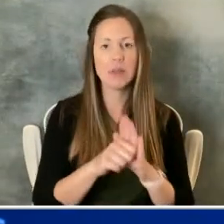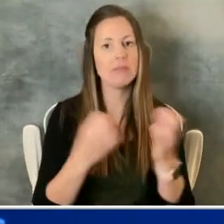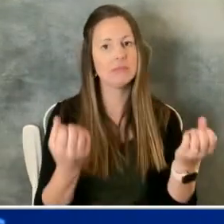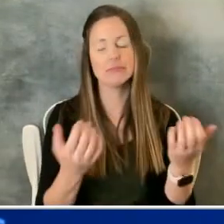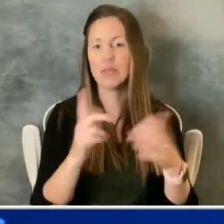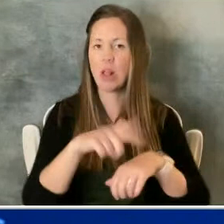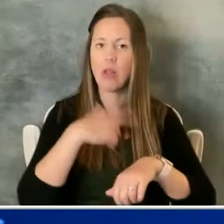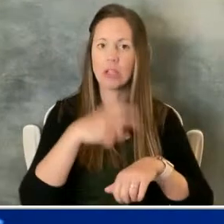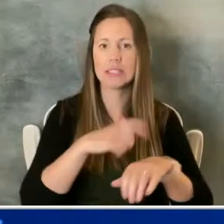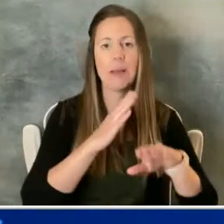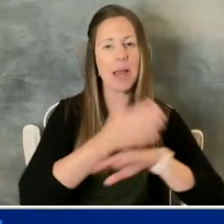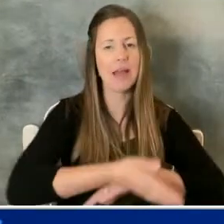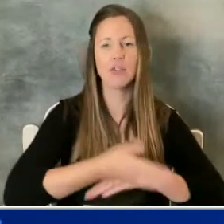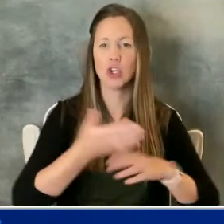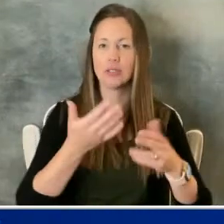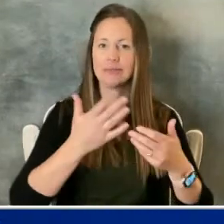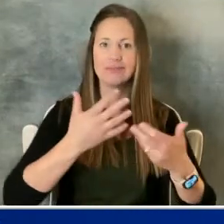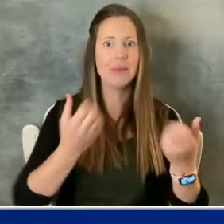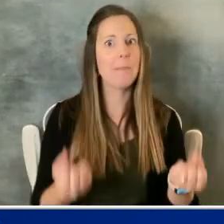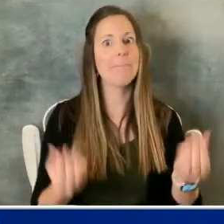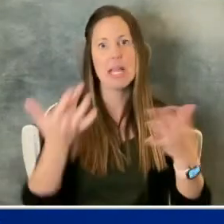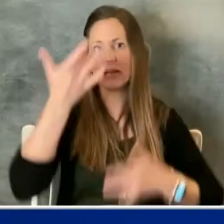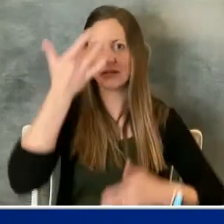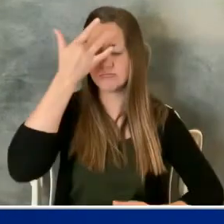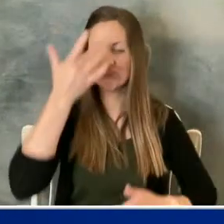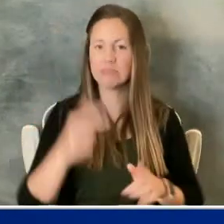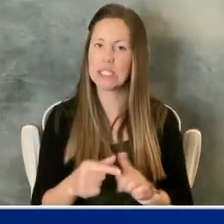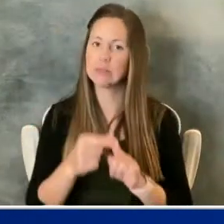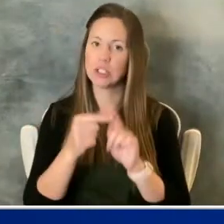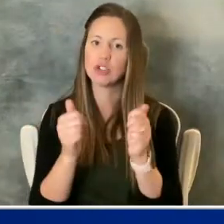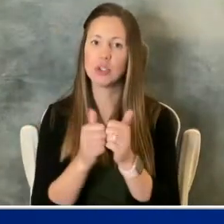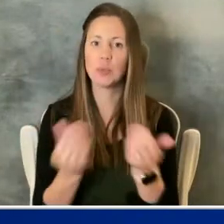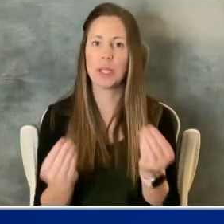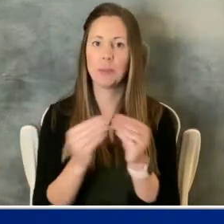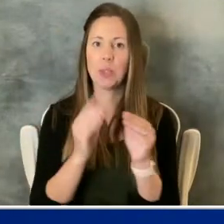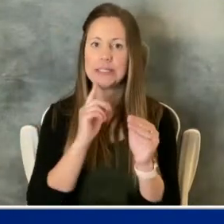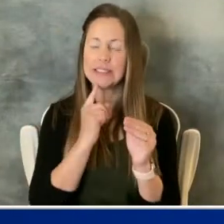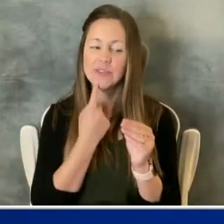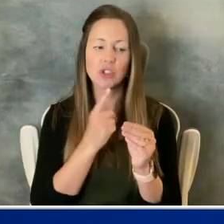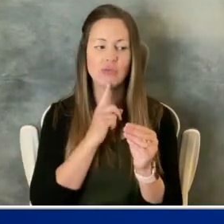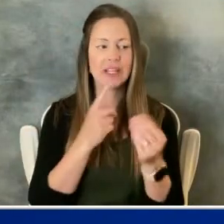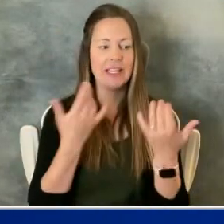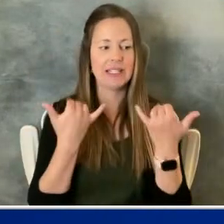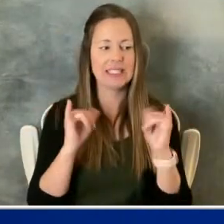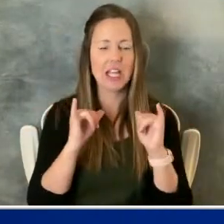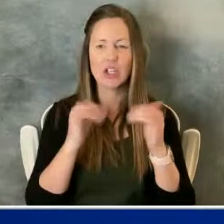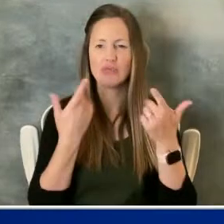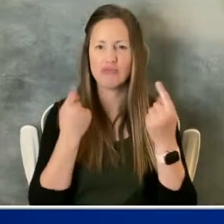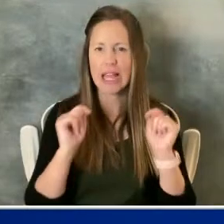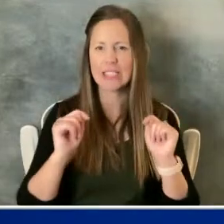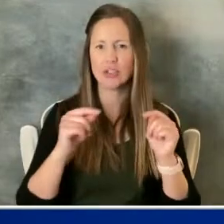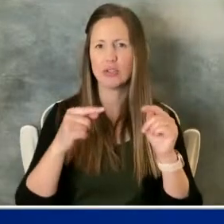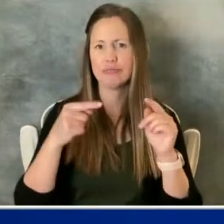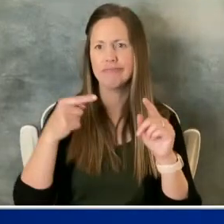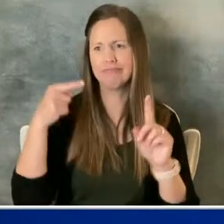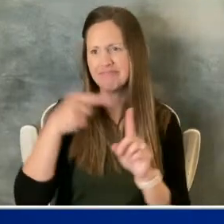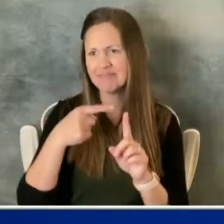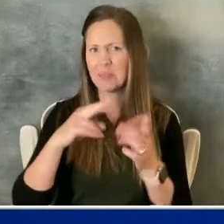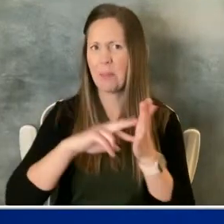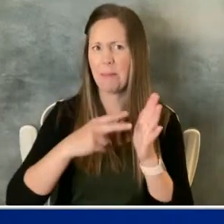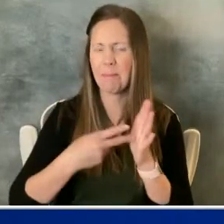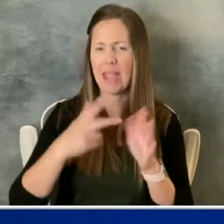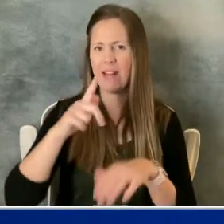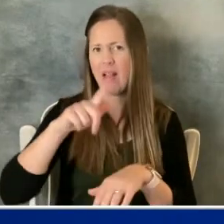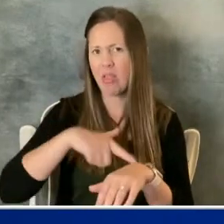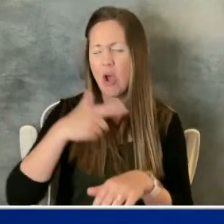many times, especially with more severe illness. So we are still really trying to define exactly what long COVID is. One of these, or both